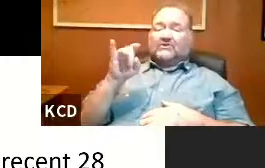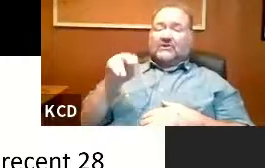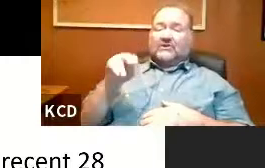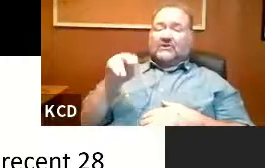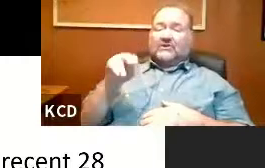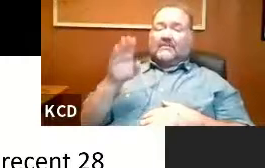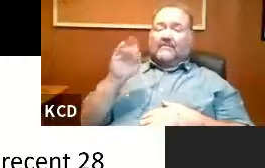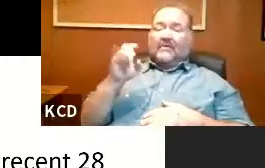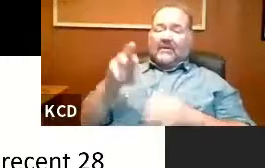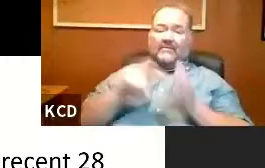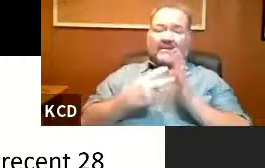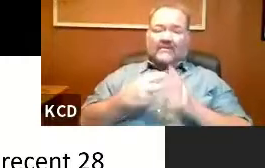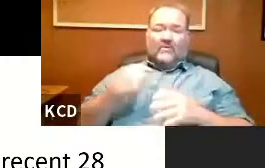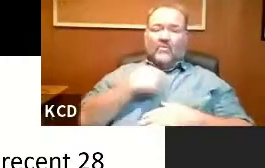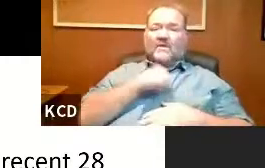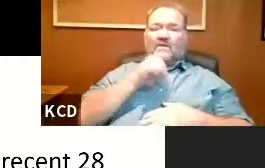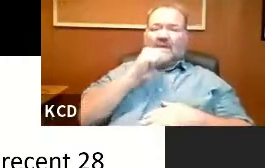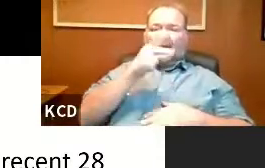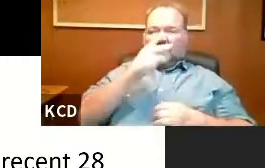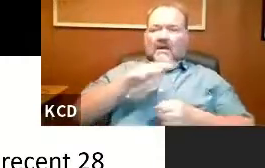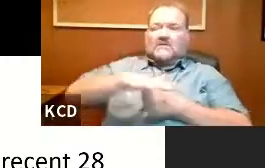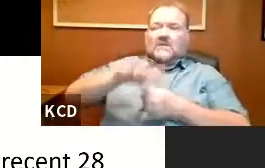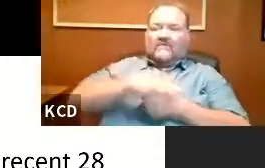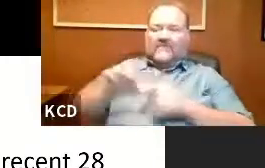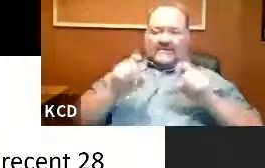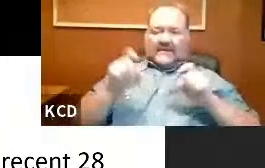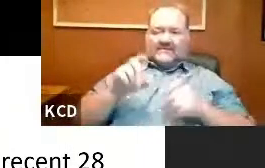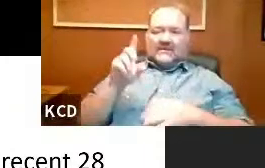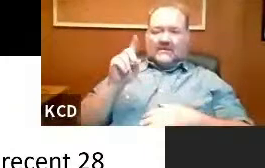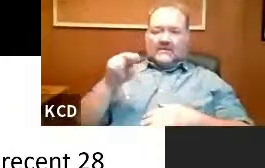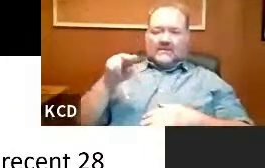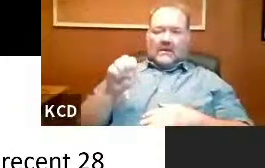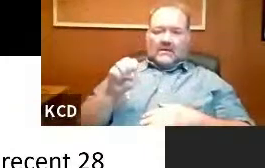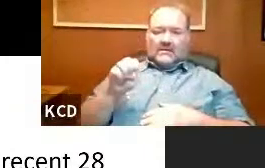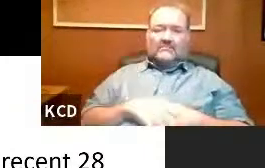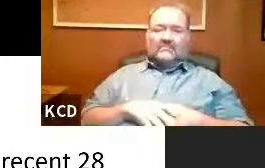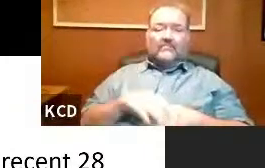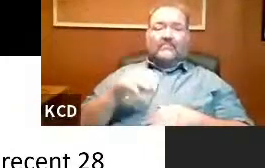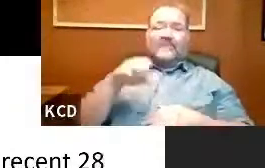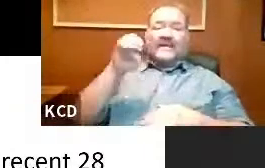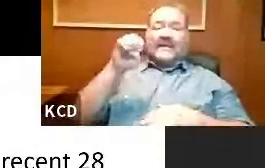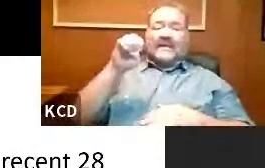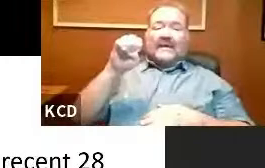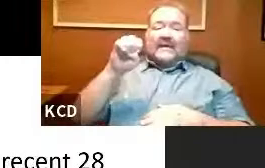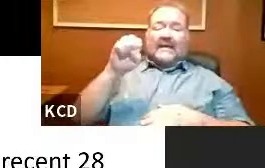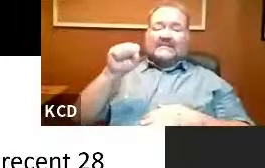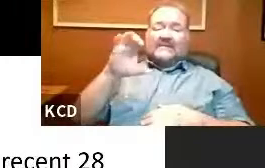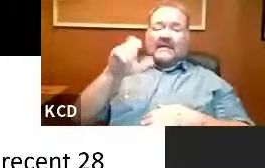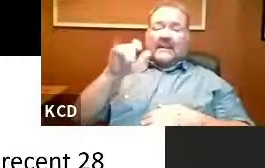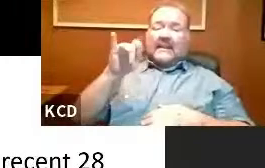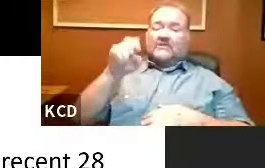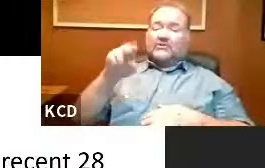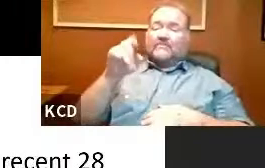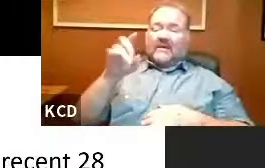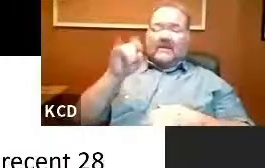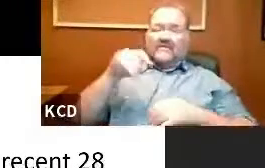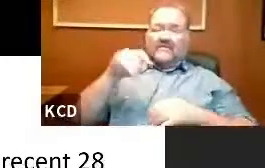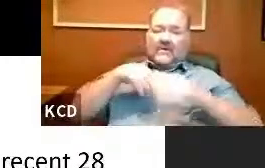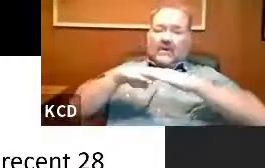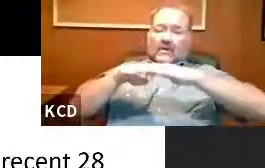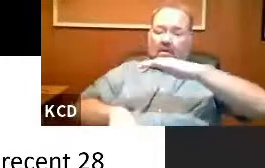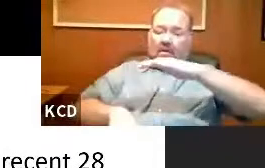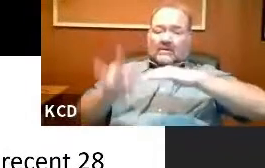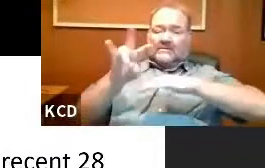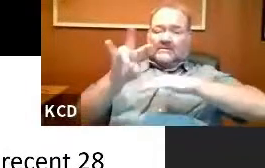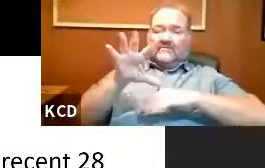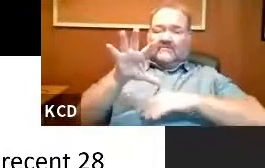that we're not seeing enough testing being done. The escalation barrier is if we fall below 750 or